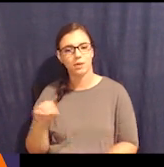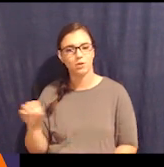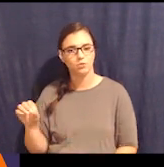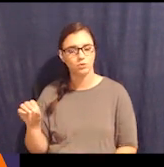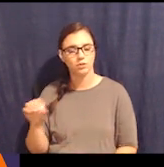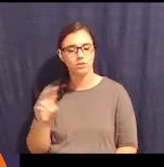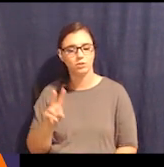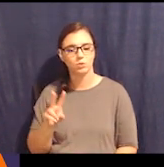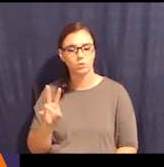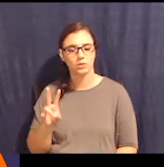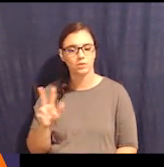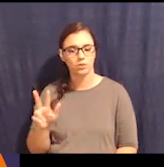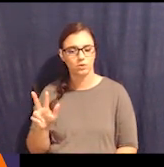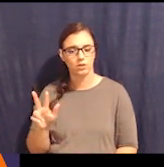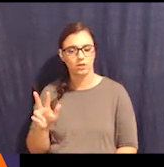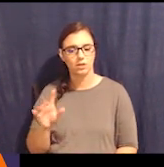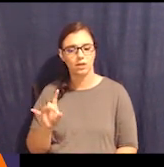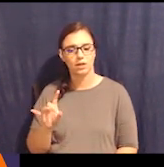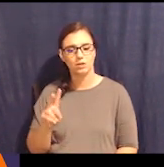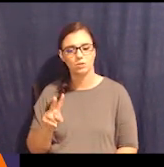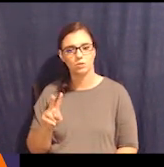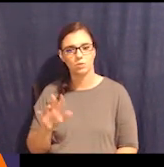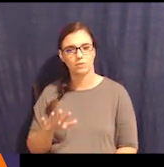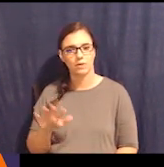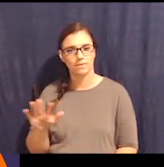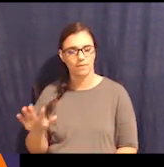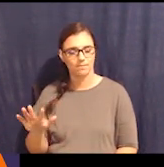1-800-273-8255, or you can text them at